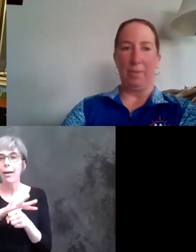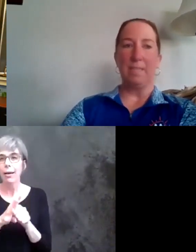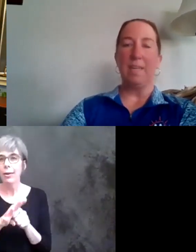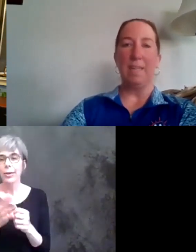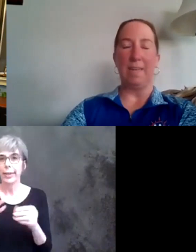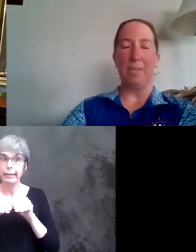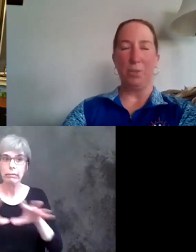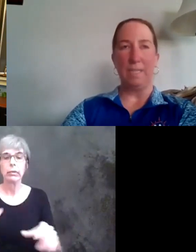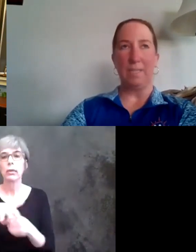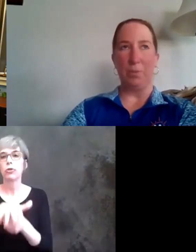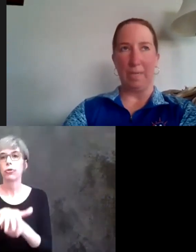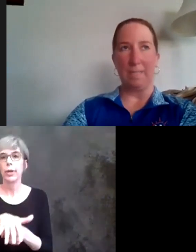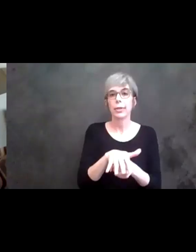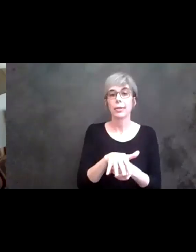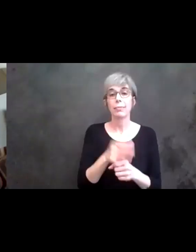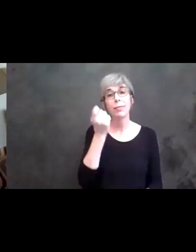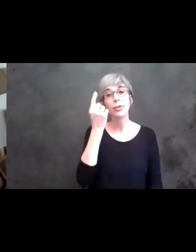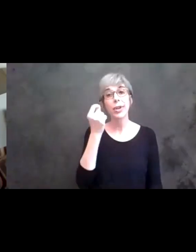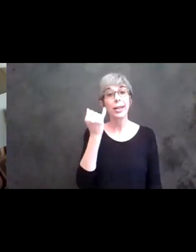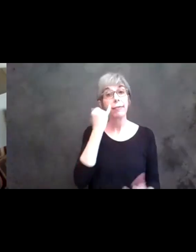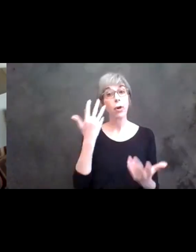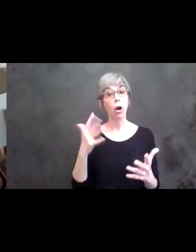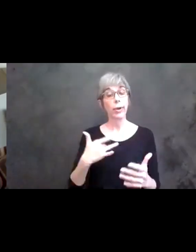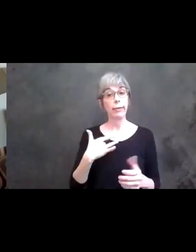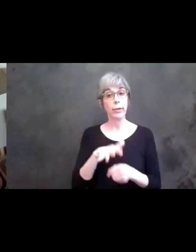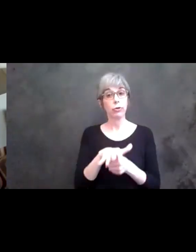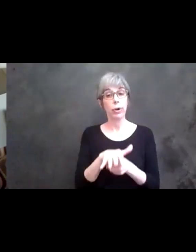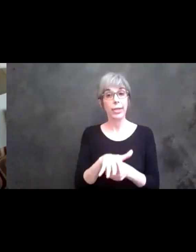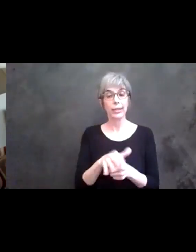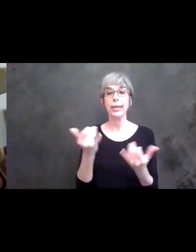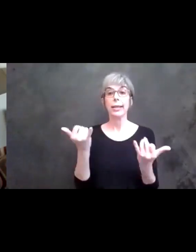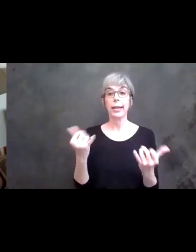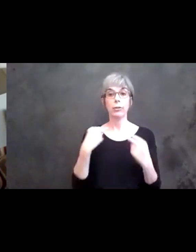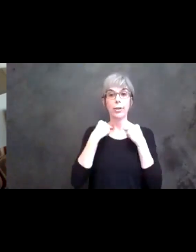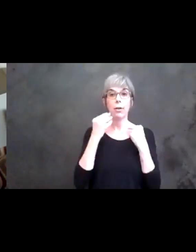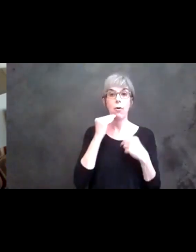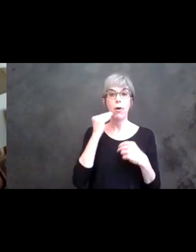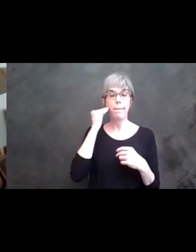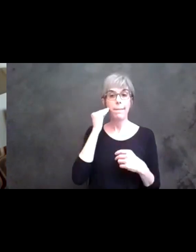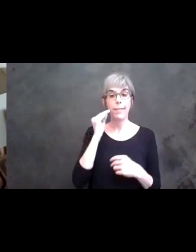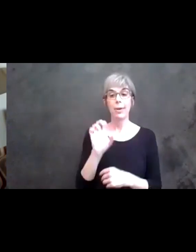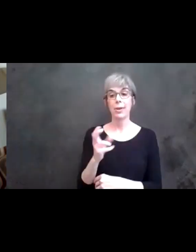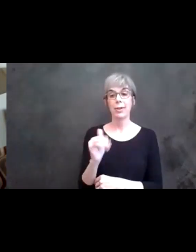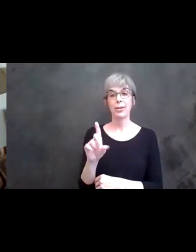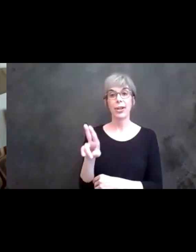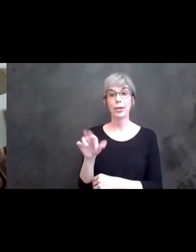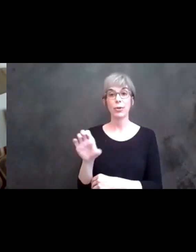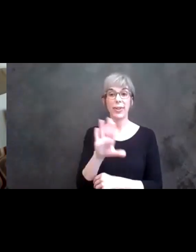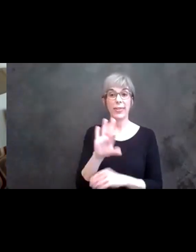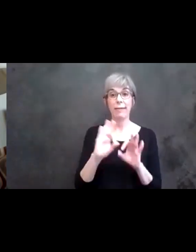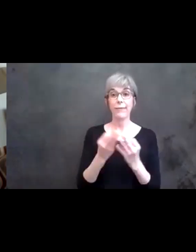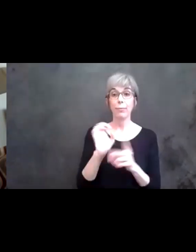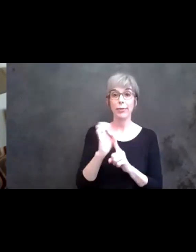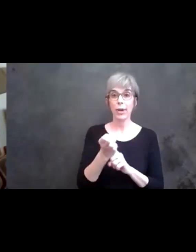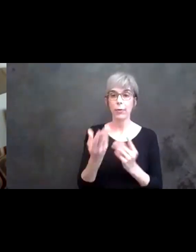high risk, that increases the risk for child abuse and neglect in those homes. Add to that the fact that children are no longer